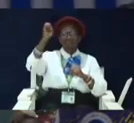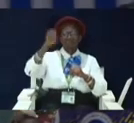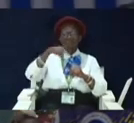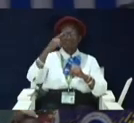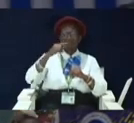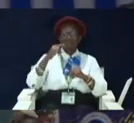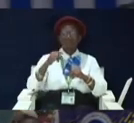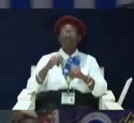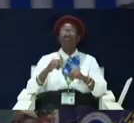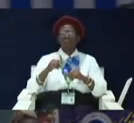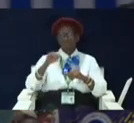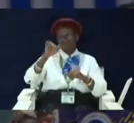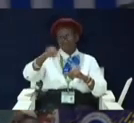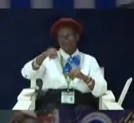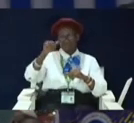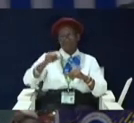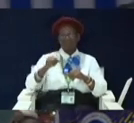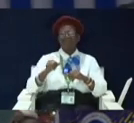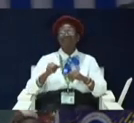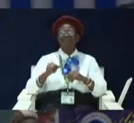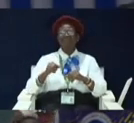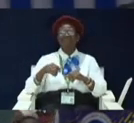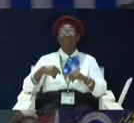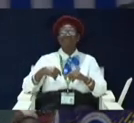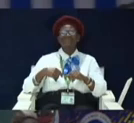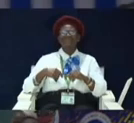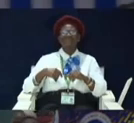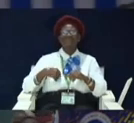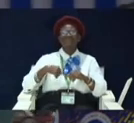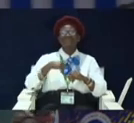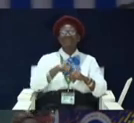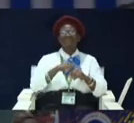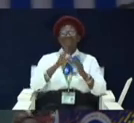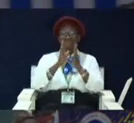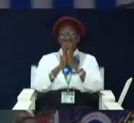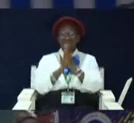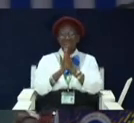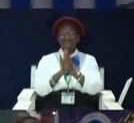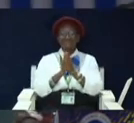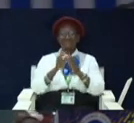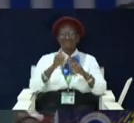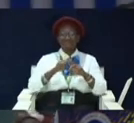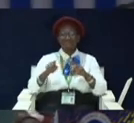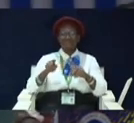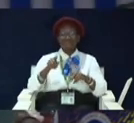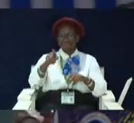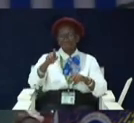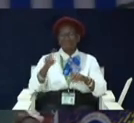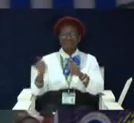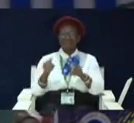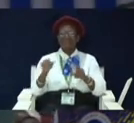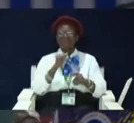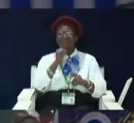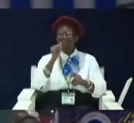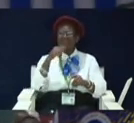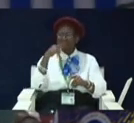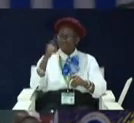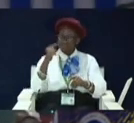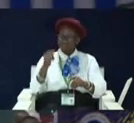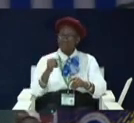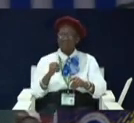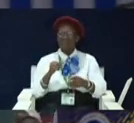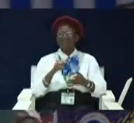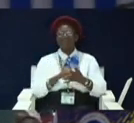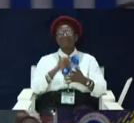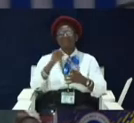didn't say it is done. O ni lo to agbadura sugbon a so pe o ti di sise. Eh so pe. Eh so wi pe o